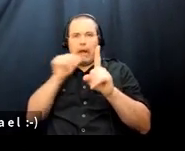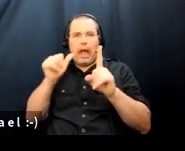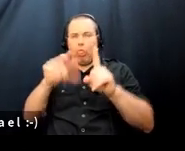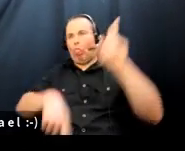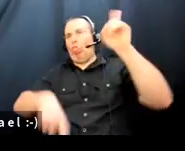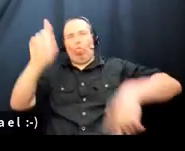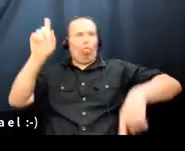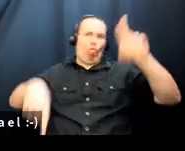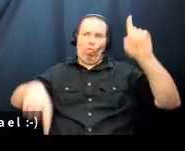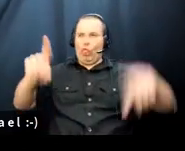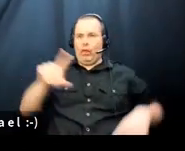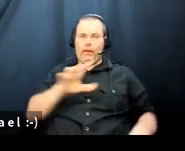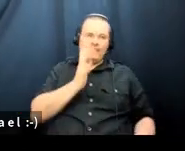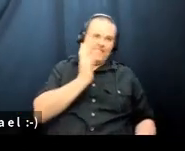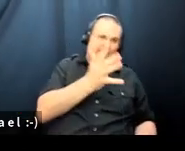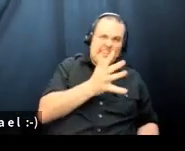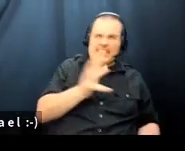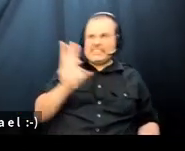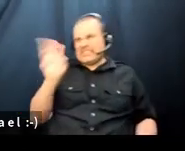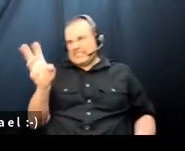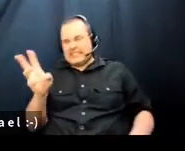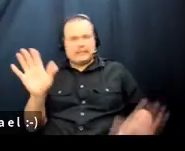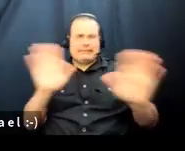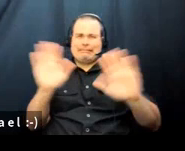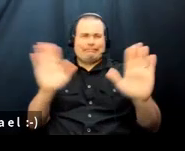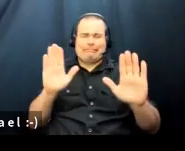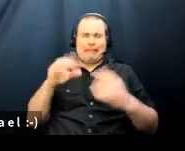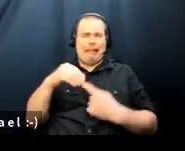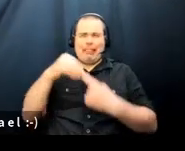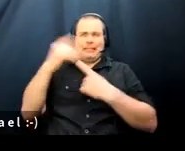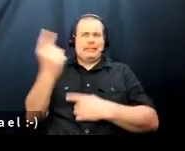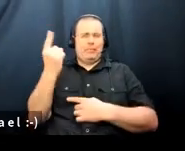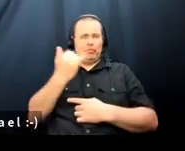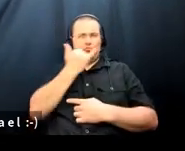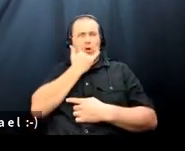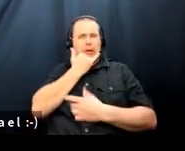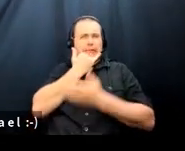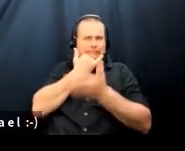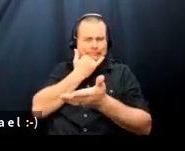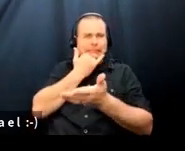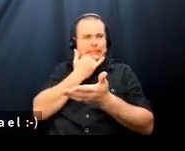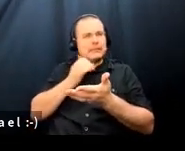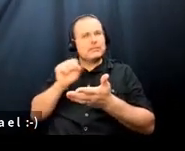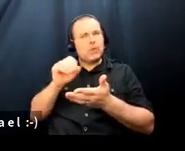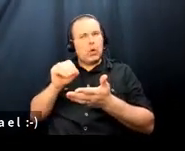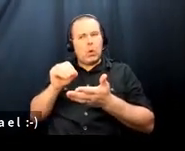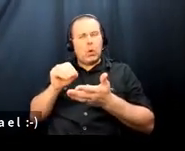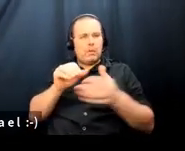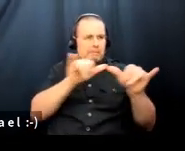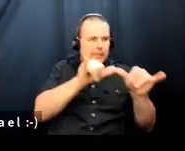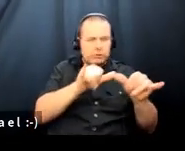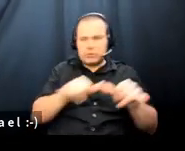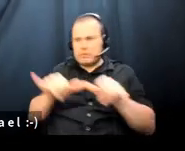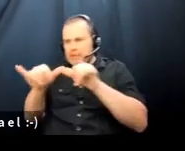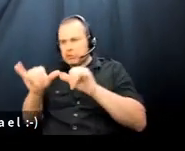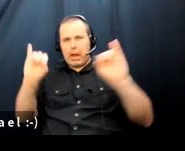50, 60 points unless there's something really wrong. So it's really important to understand